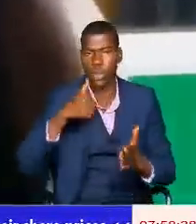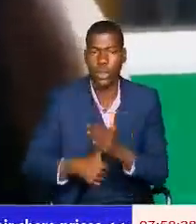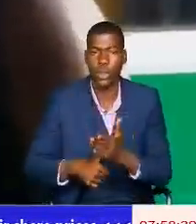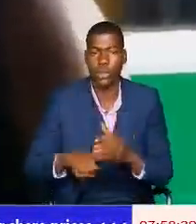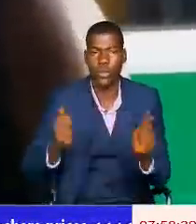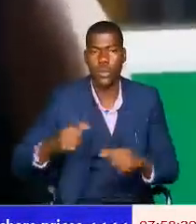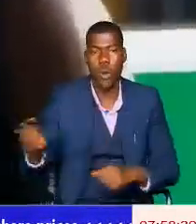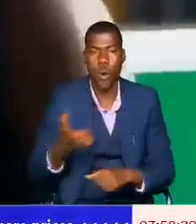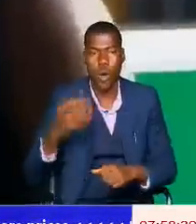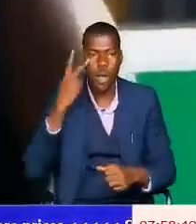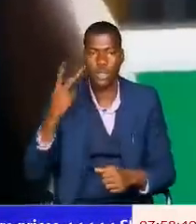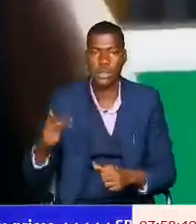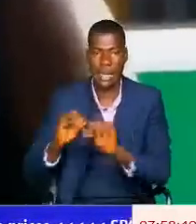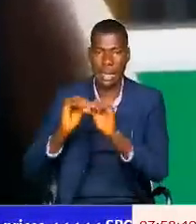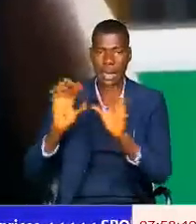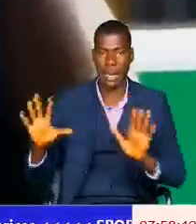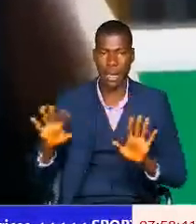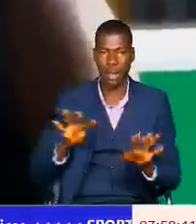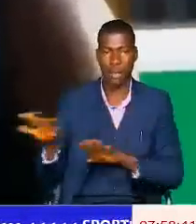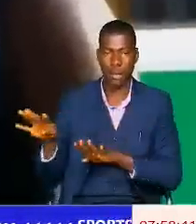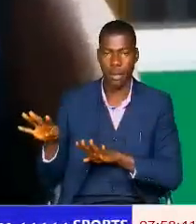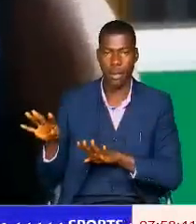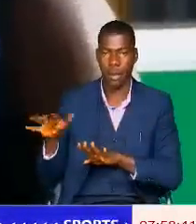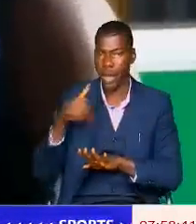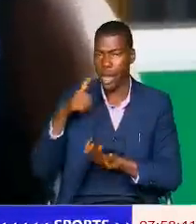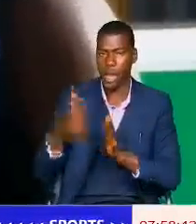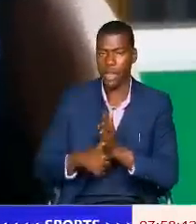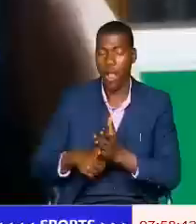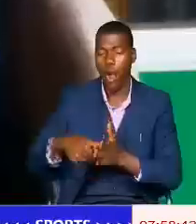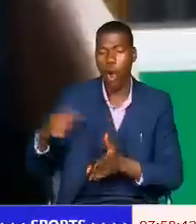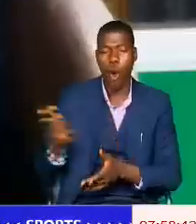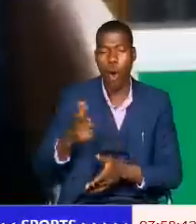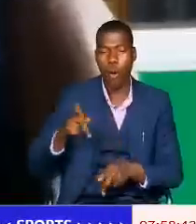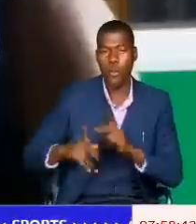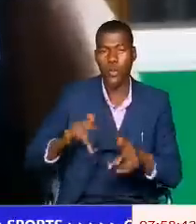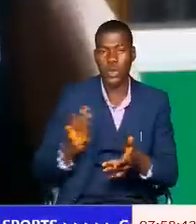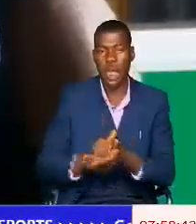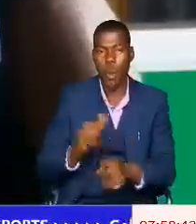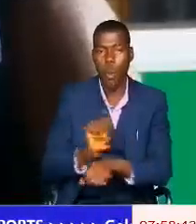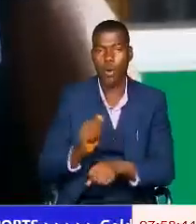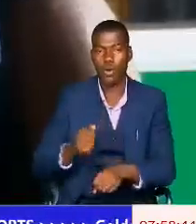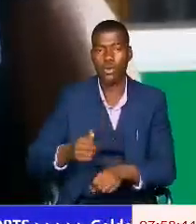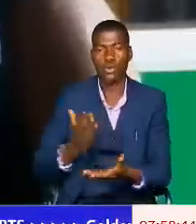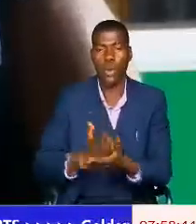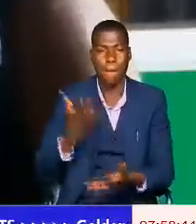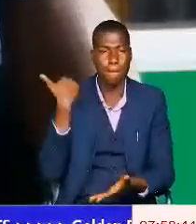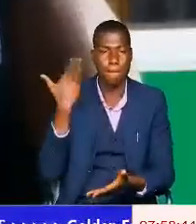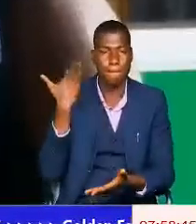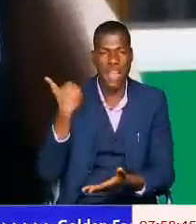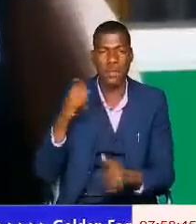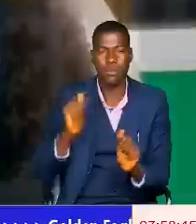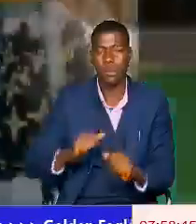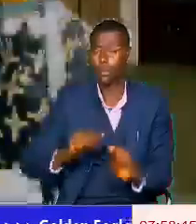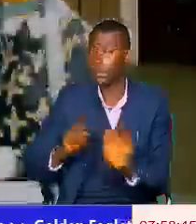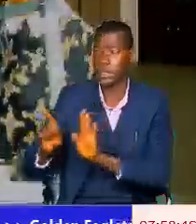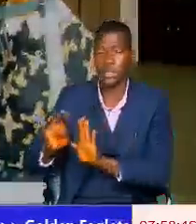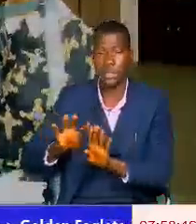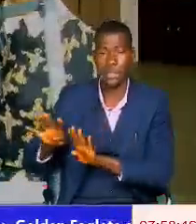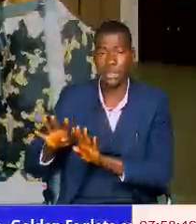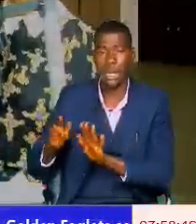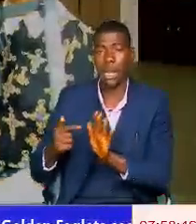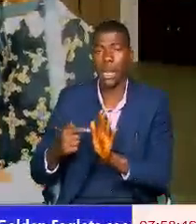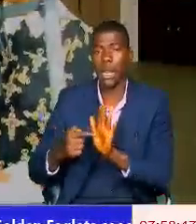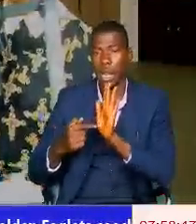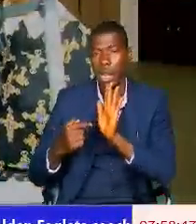be say na woman date also day. To all the retirees, where be man and woman, then go benefit from both the mandate and the